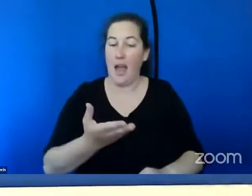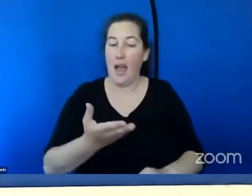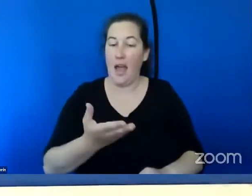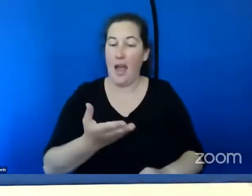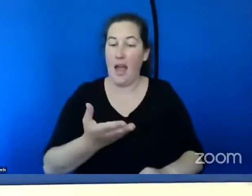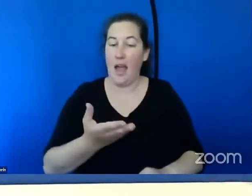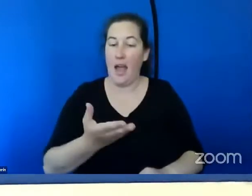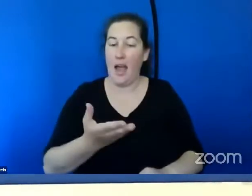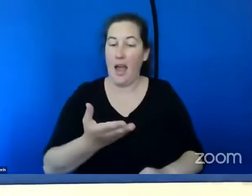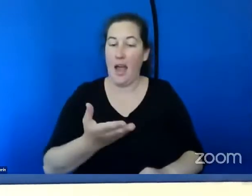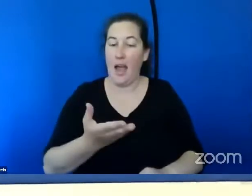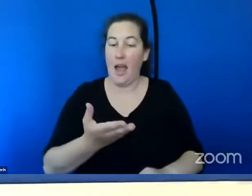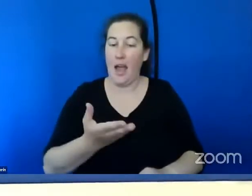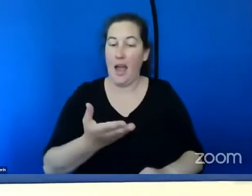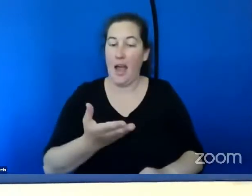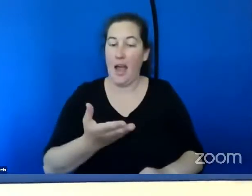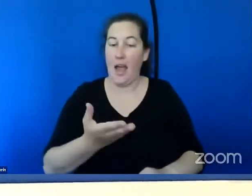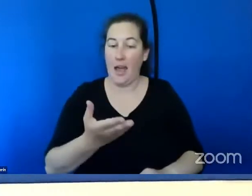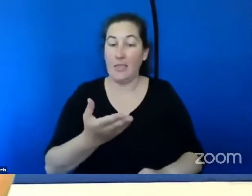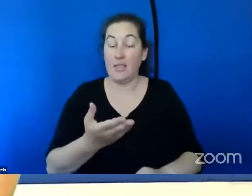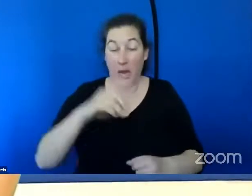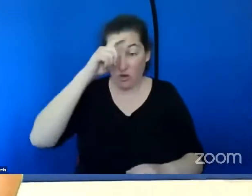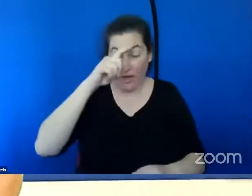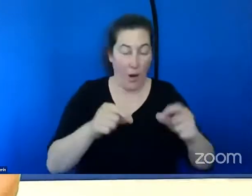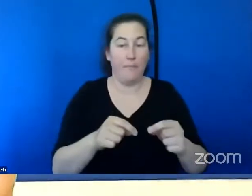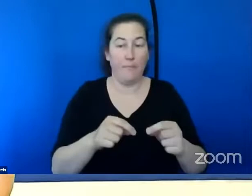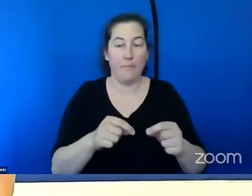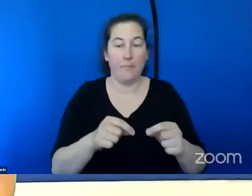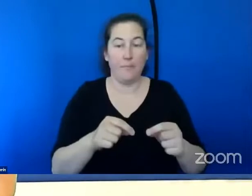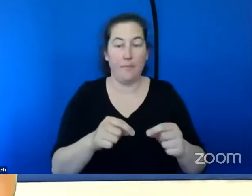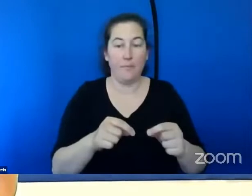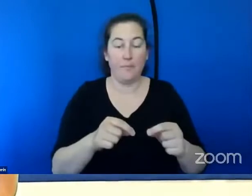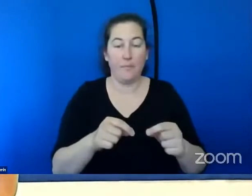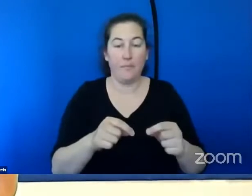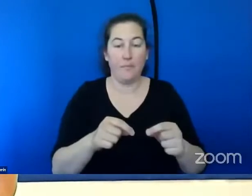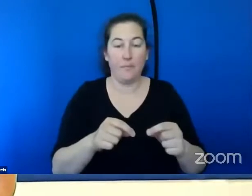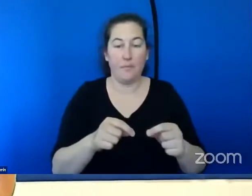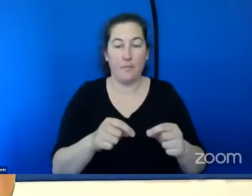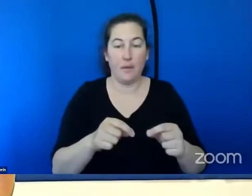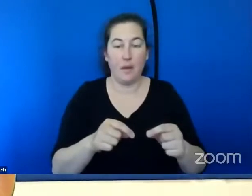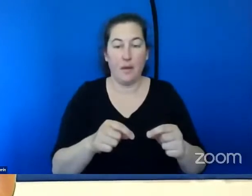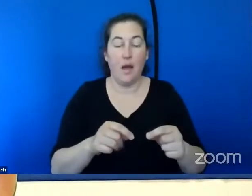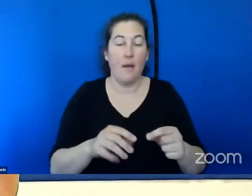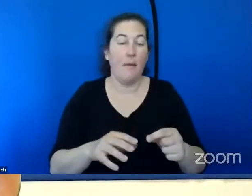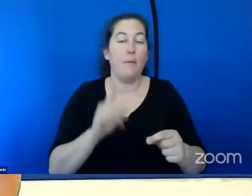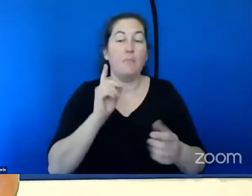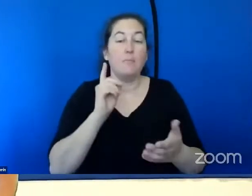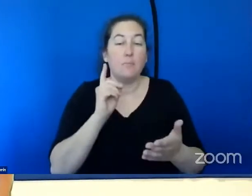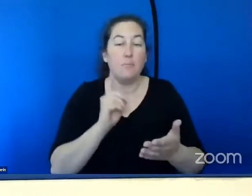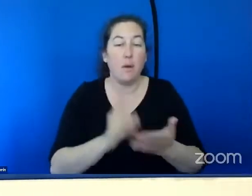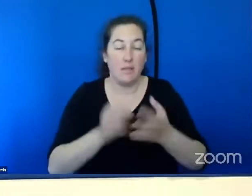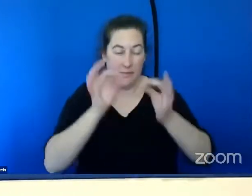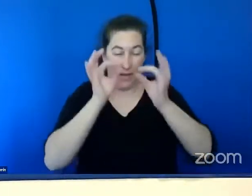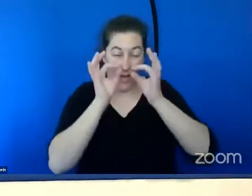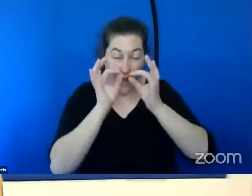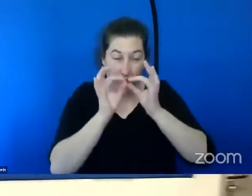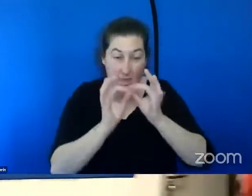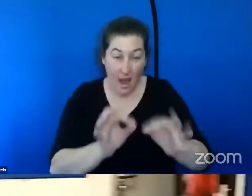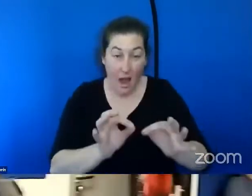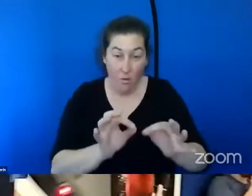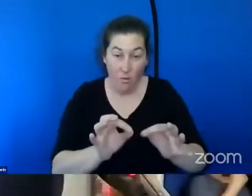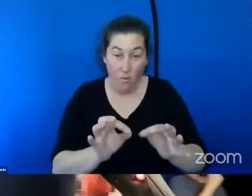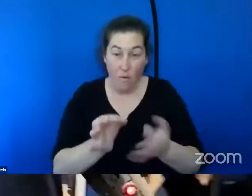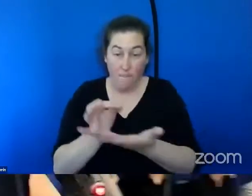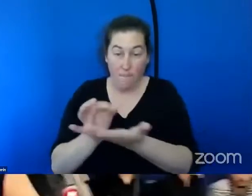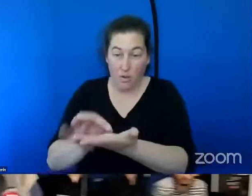two objects, and this turned out to be a very good solution. Very simple, very quick, and this is, of course, allowed to go